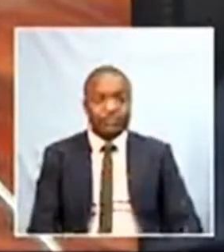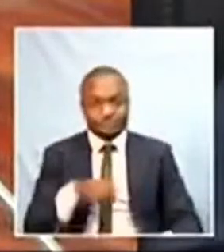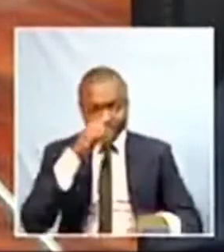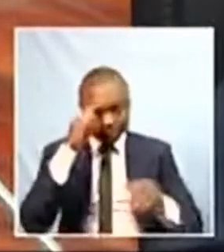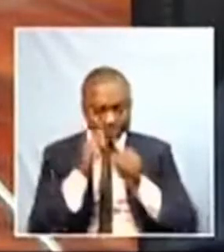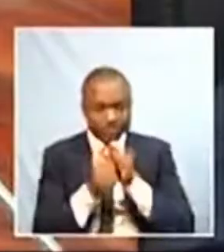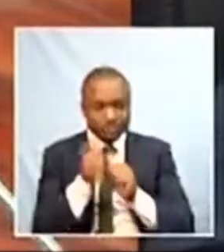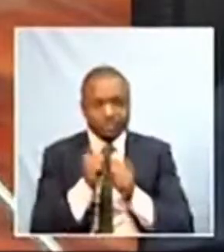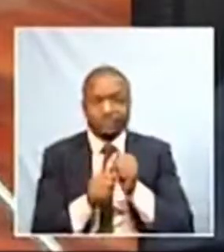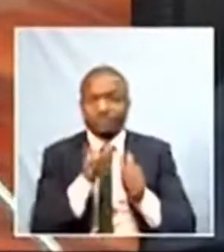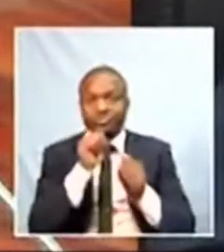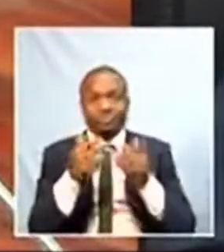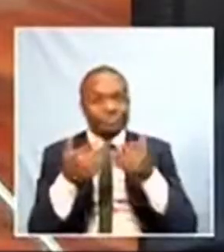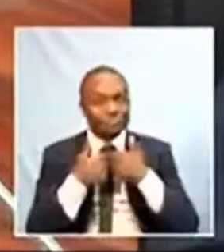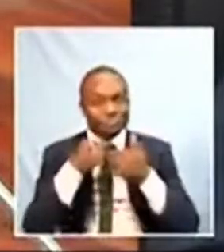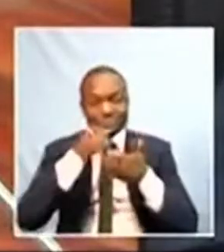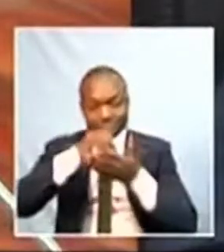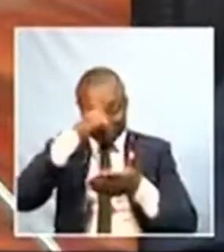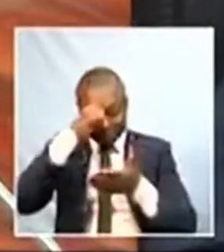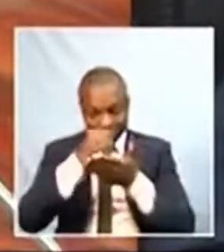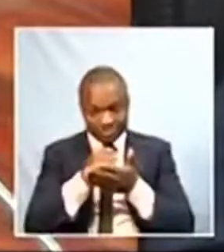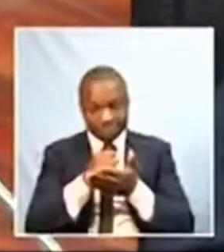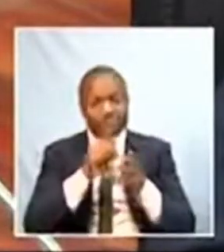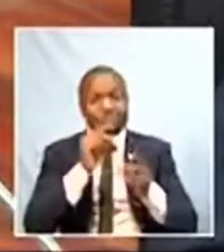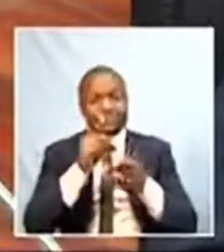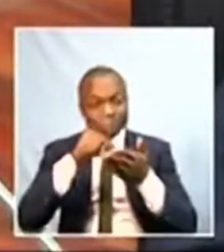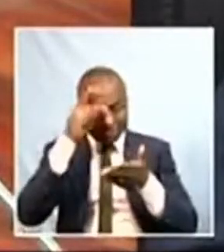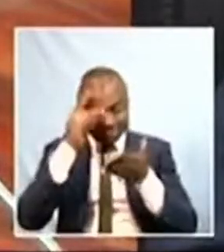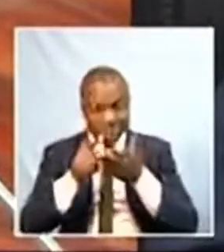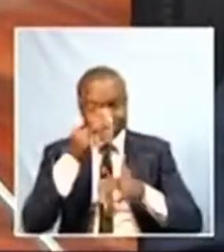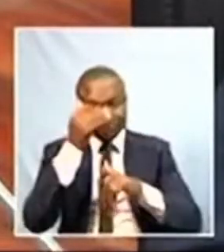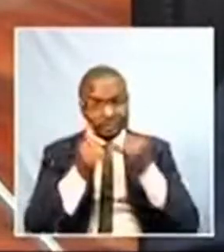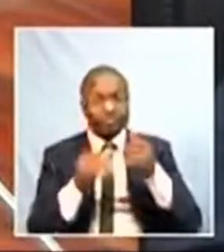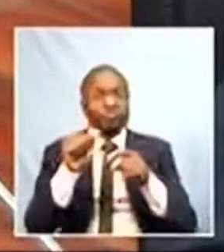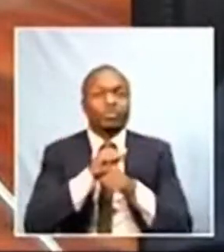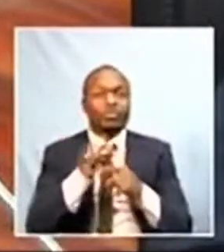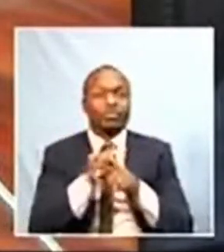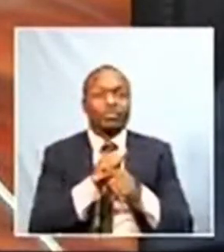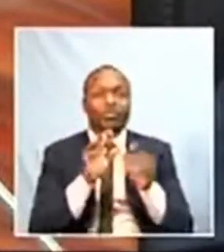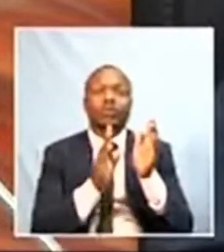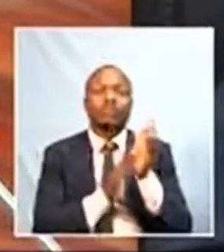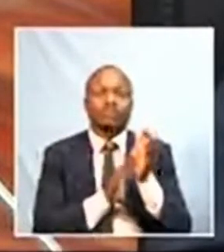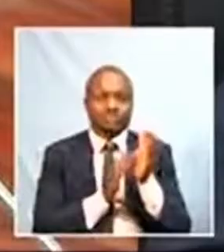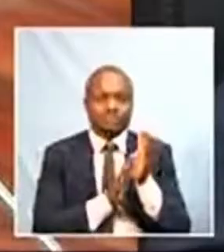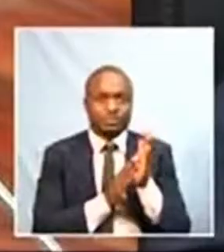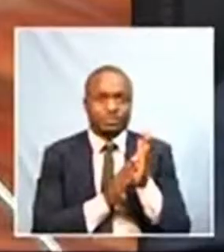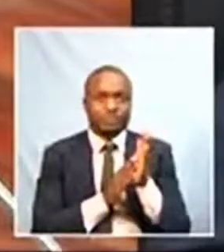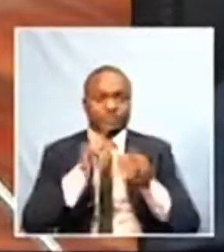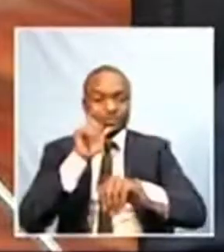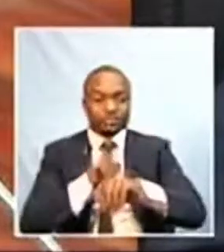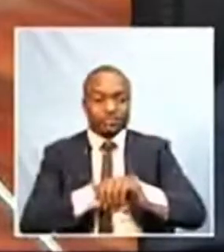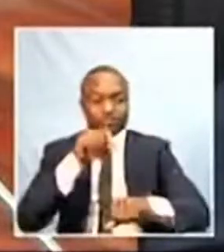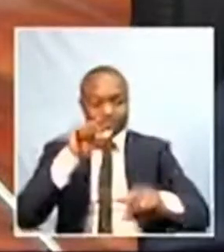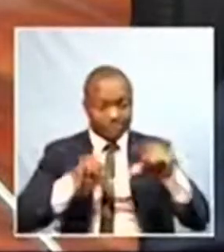as a result of not having students and pupils that completed training and school at the time of audit.